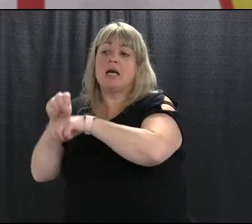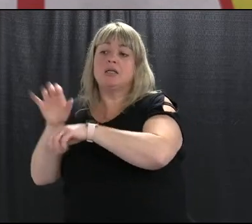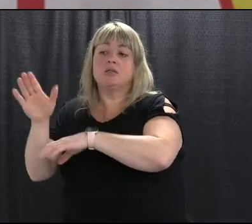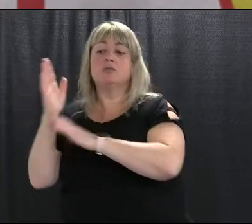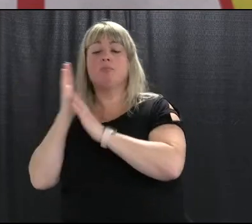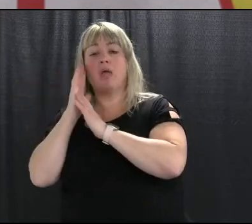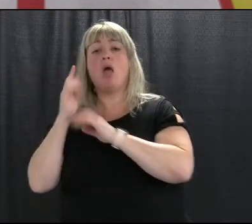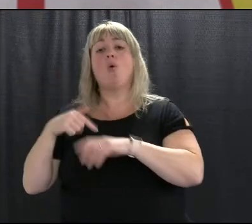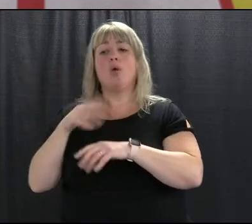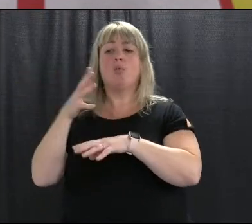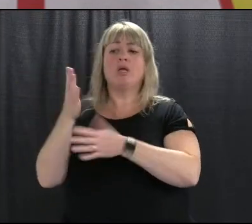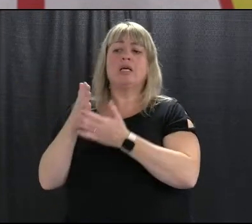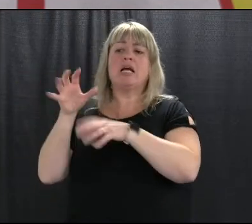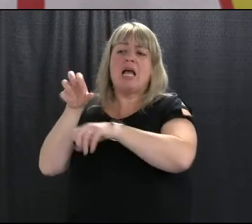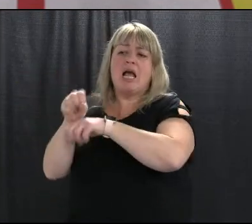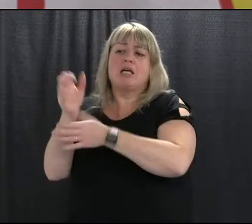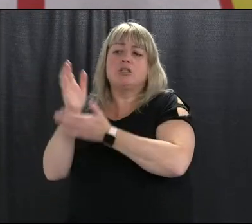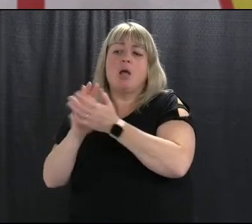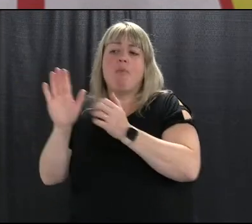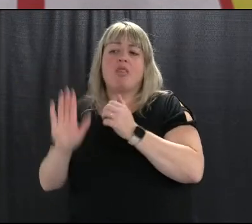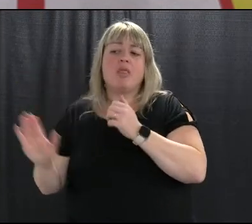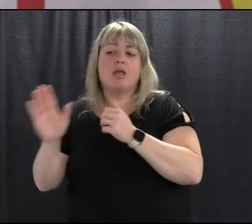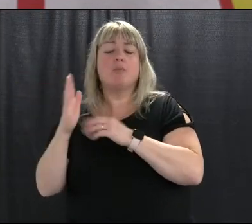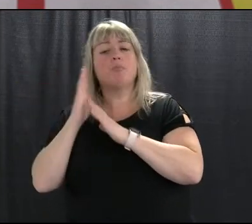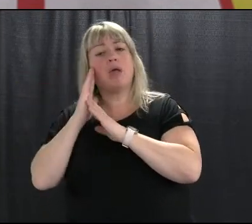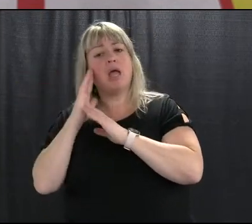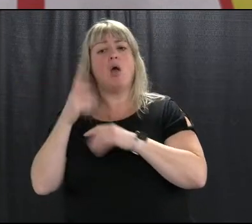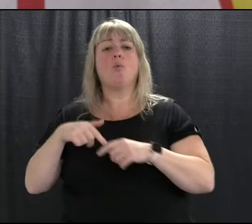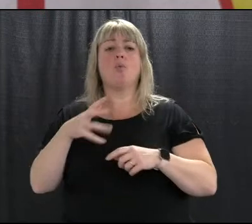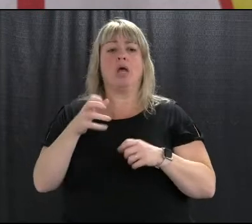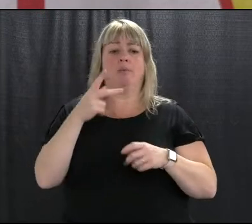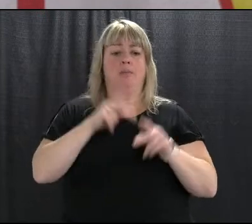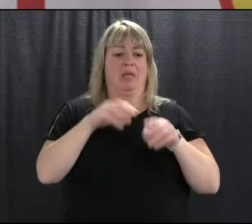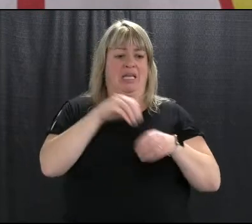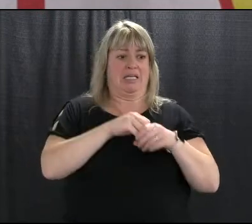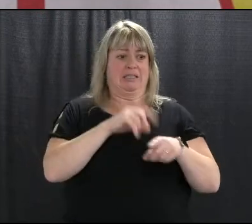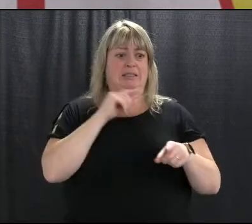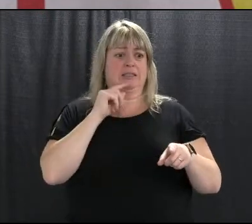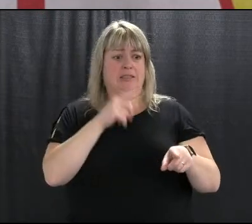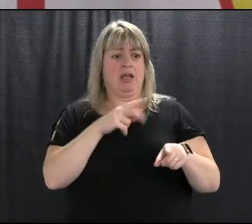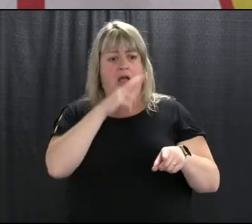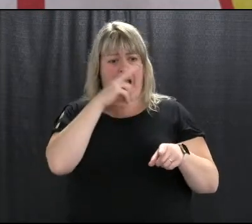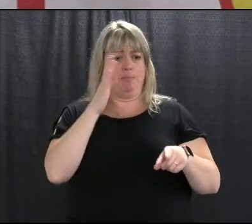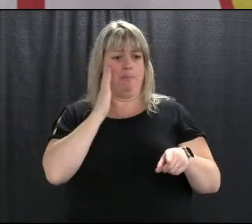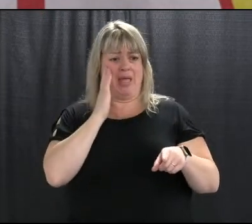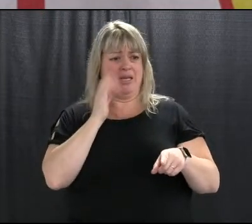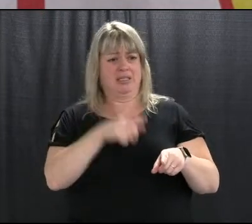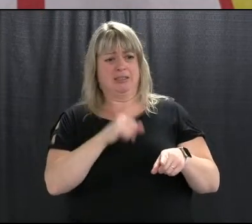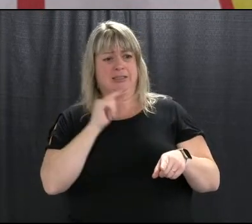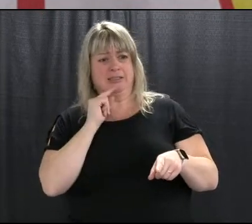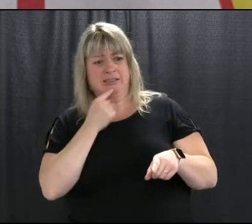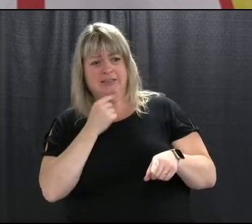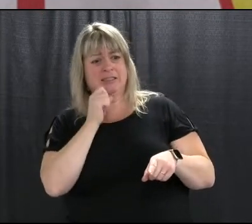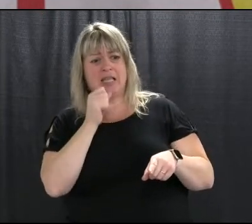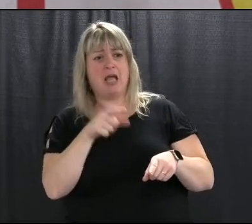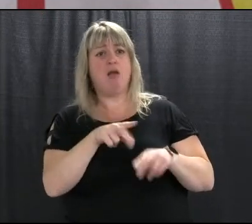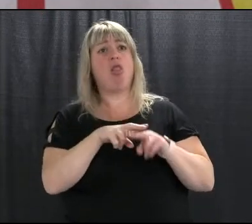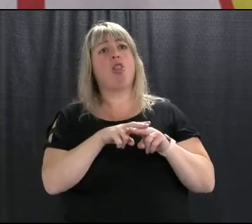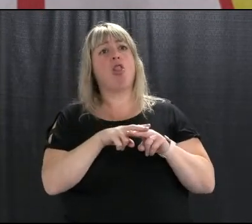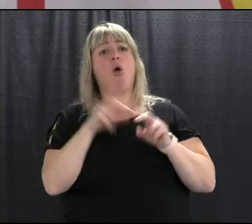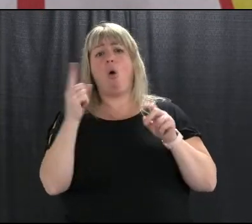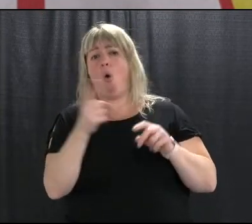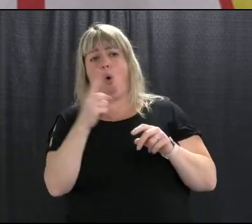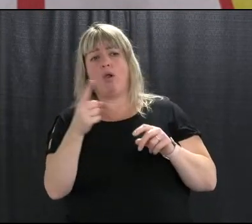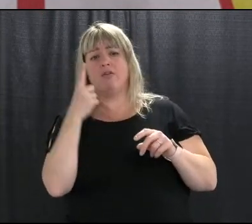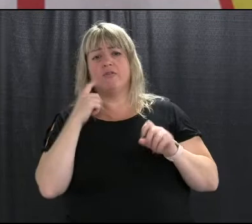better utilize some of the beds so that we can get people out of acute care beds and into personal care beds, creating